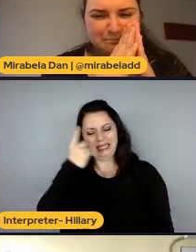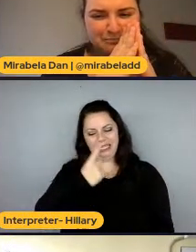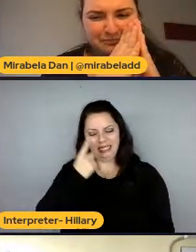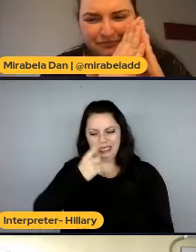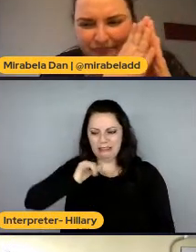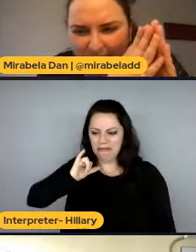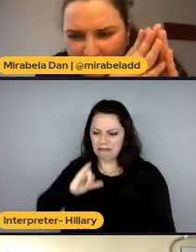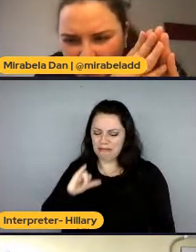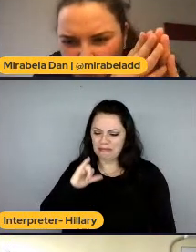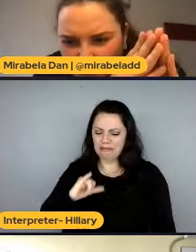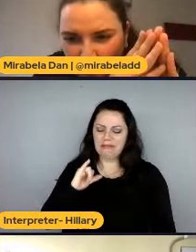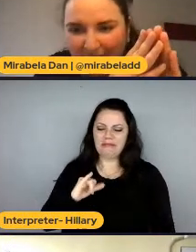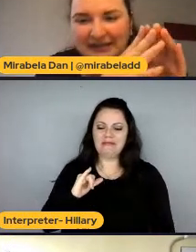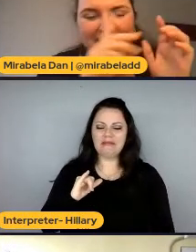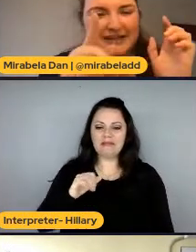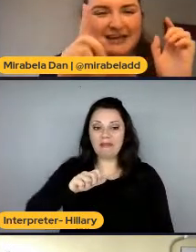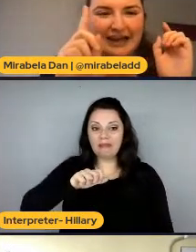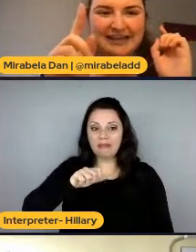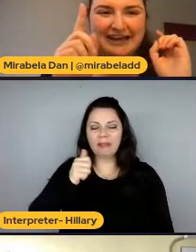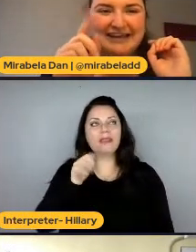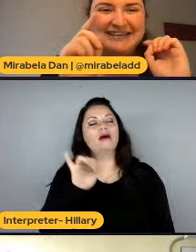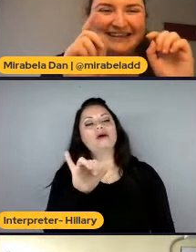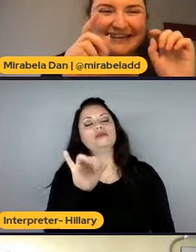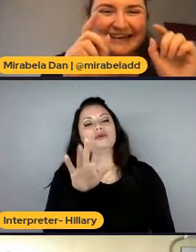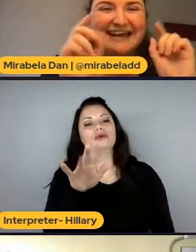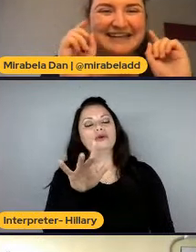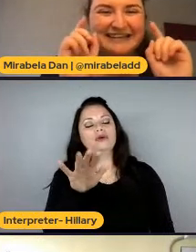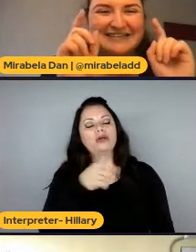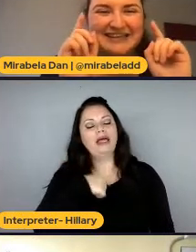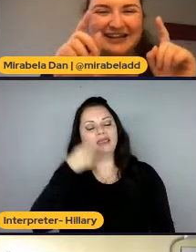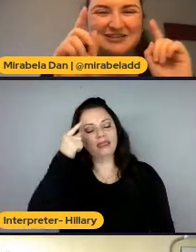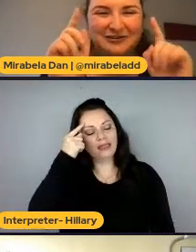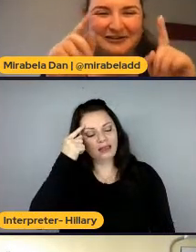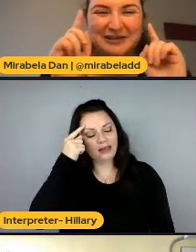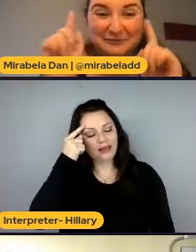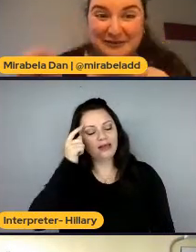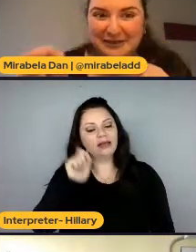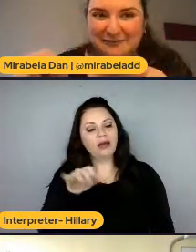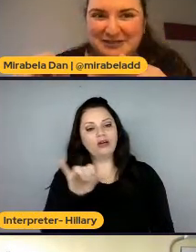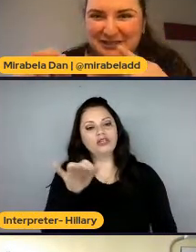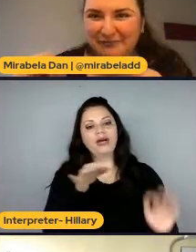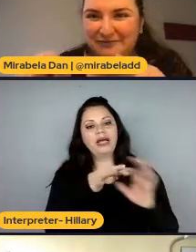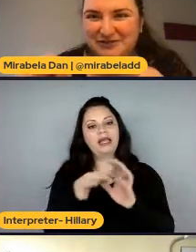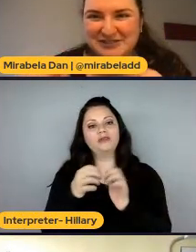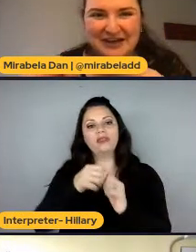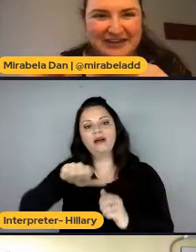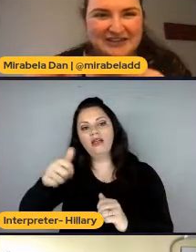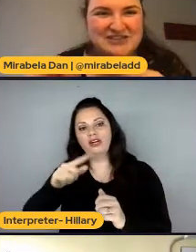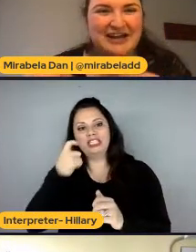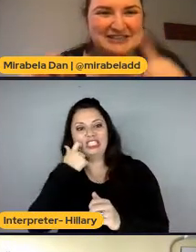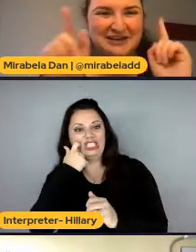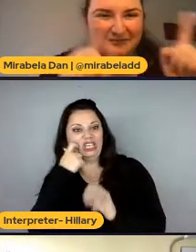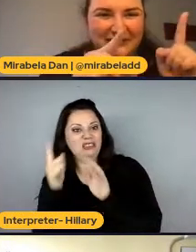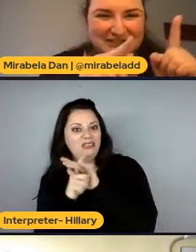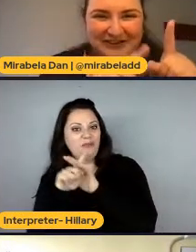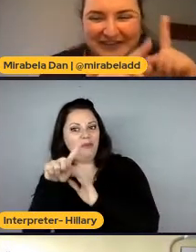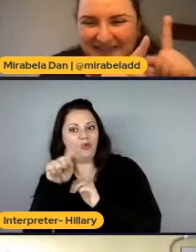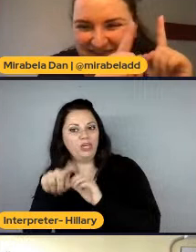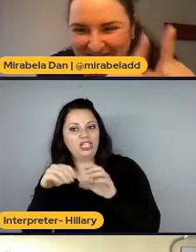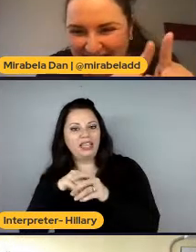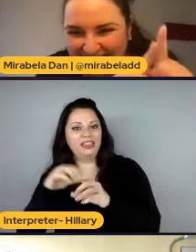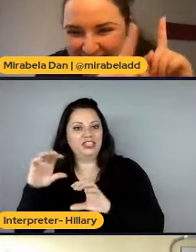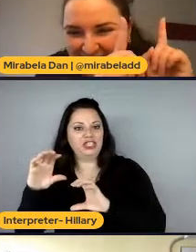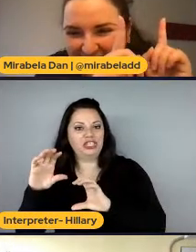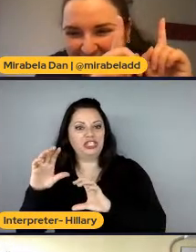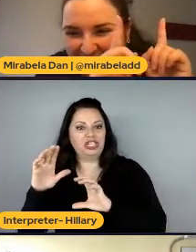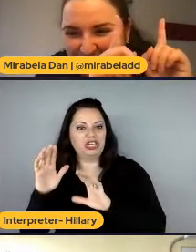there? Oh, and I think this can also connect to another question that we've just got in the chat. So I'm going to connect